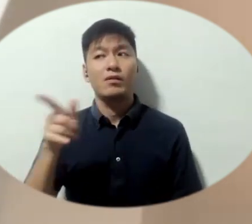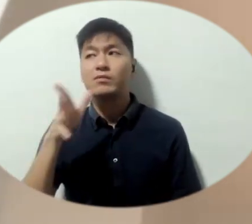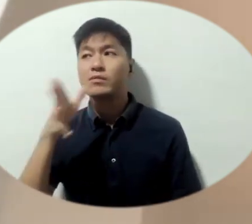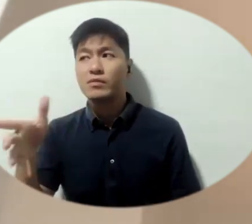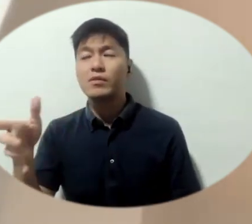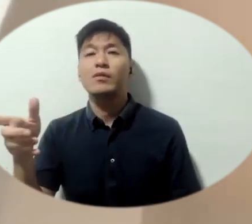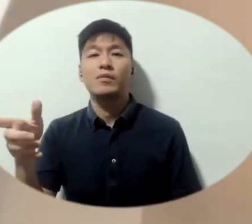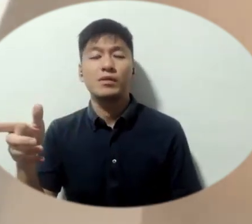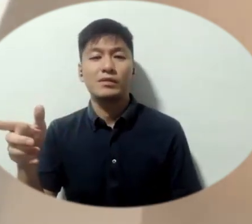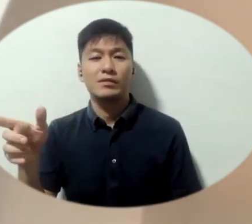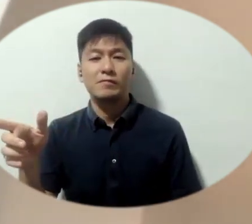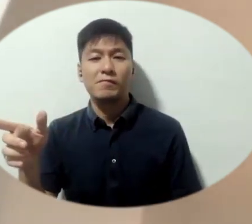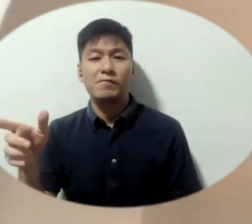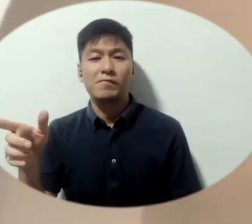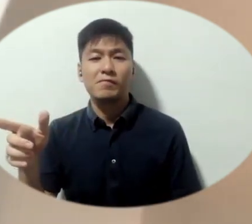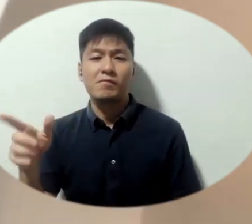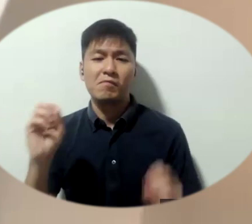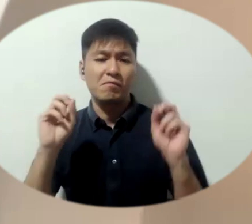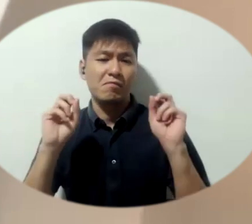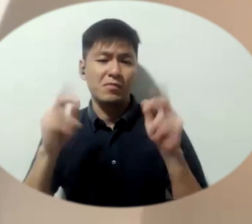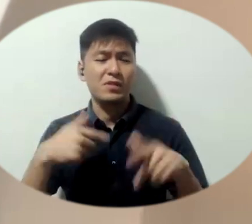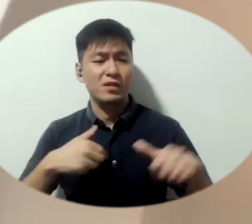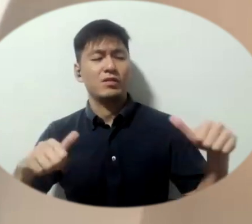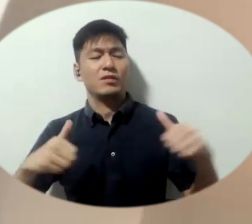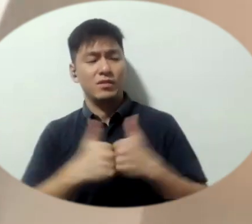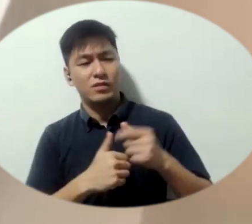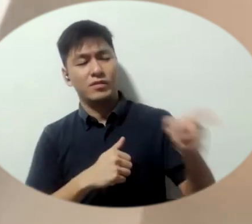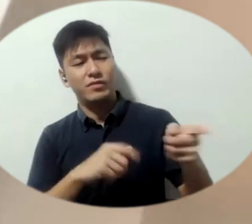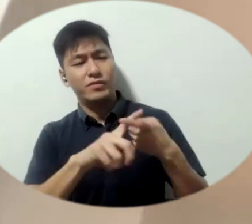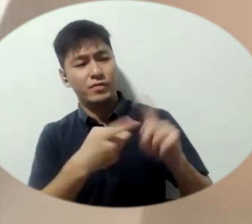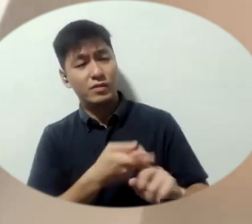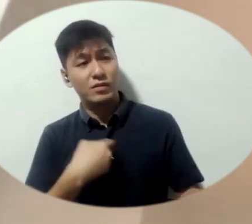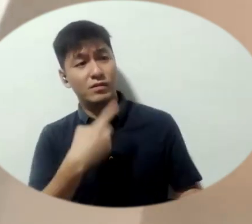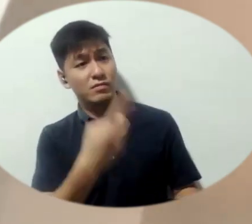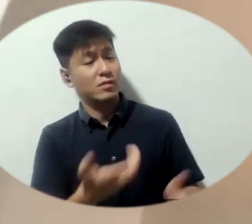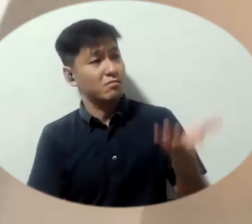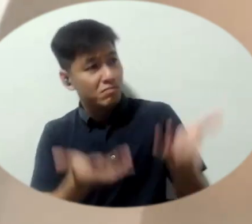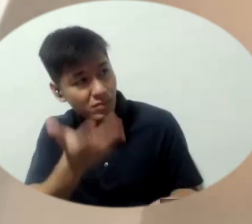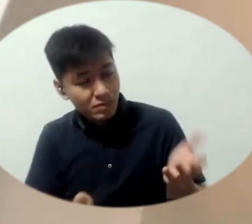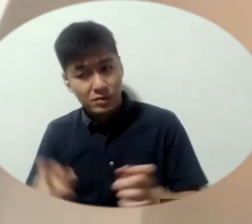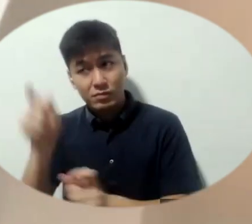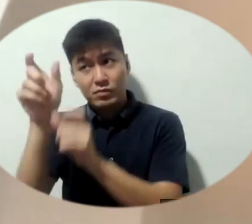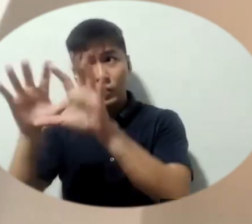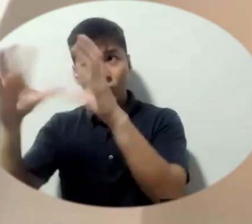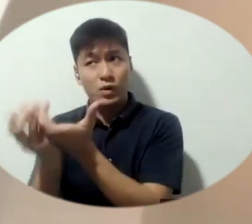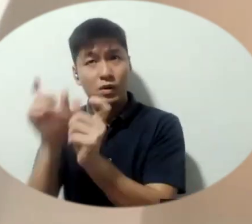so I made a challenge to my friend and said, why not to bring people with dementia from all over the world to walk the